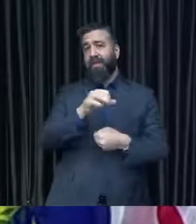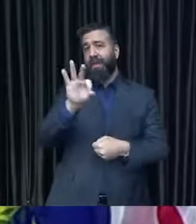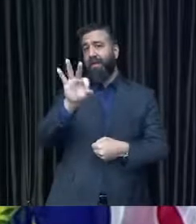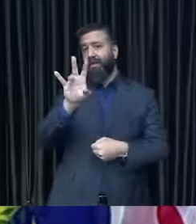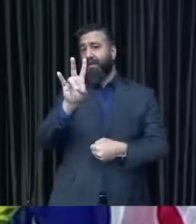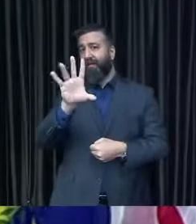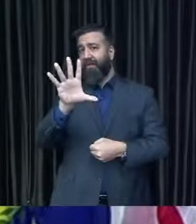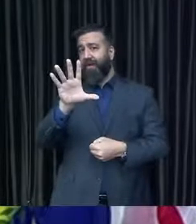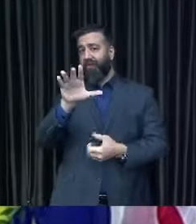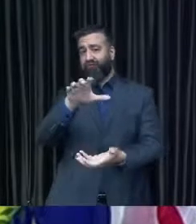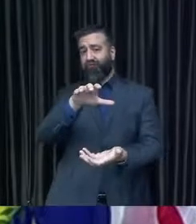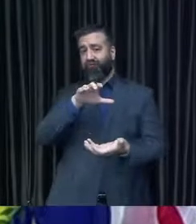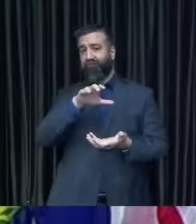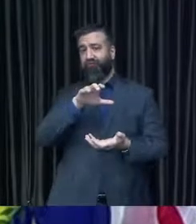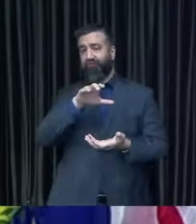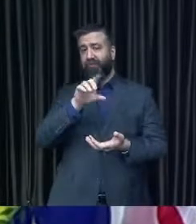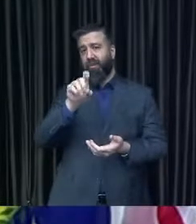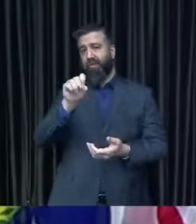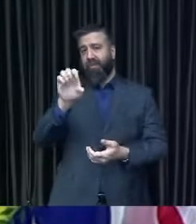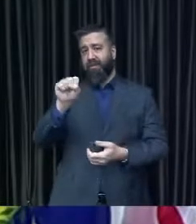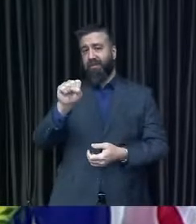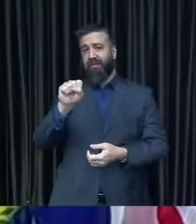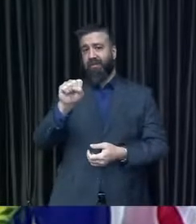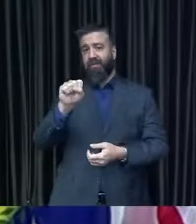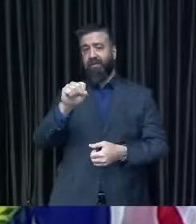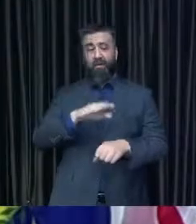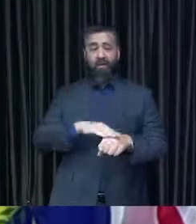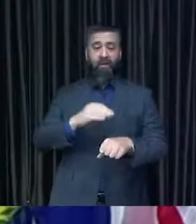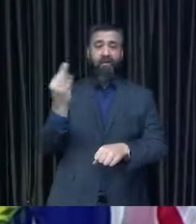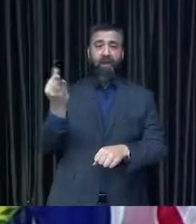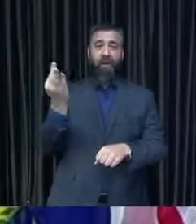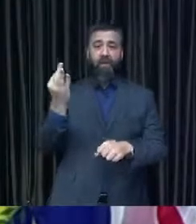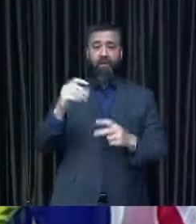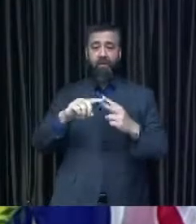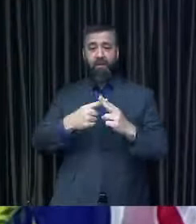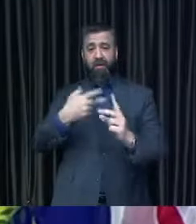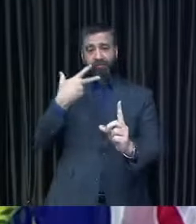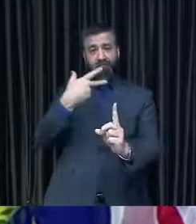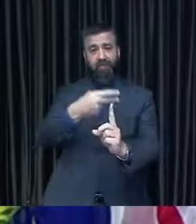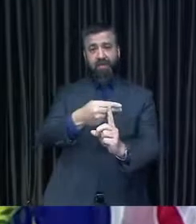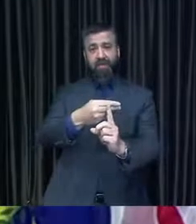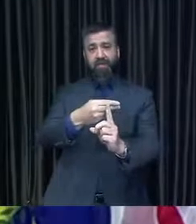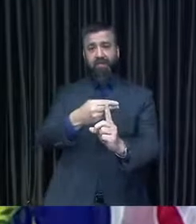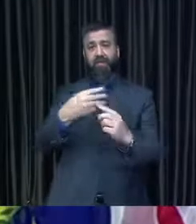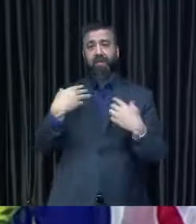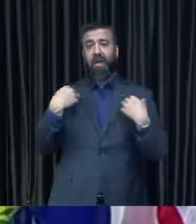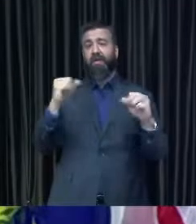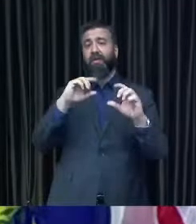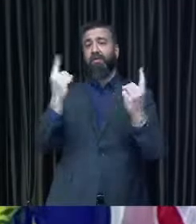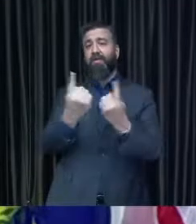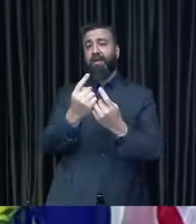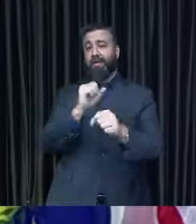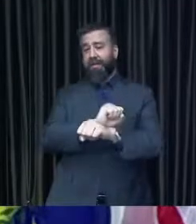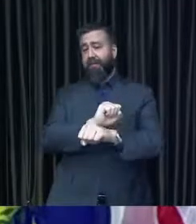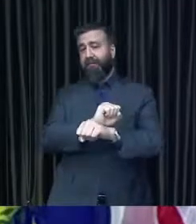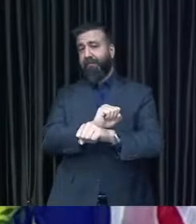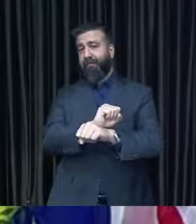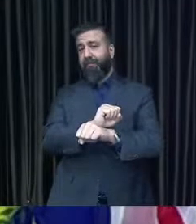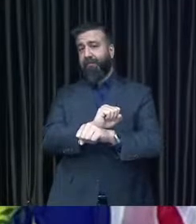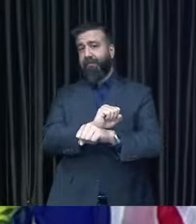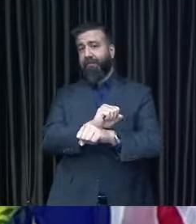batch. On Friday, we began vaccinating our Department of Public Health employees. On that first day, we were able to